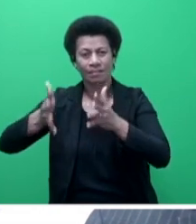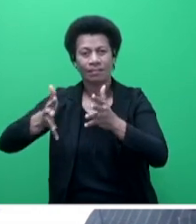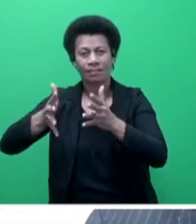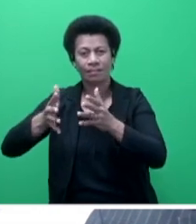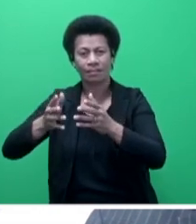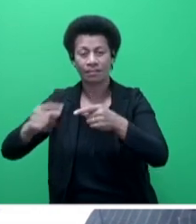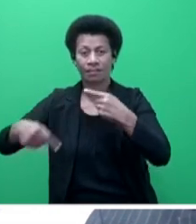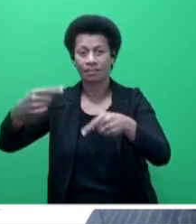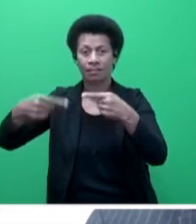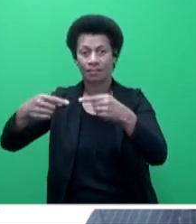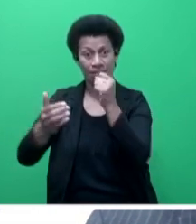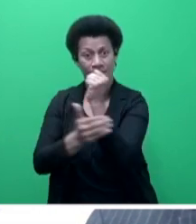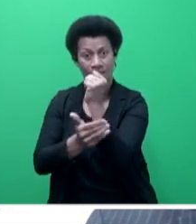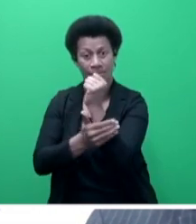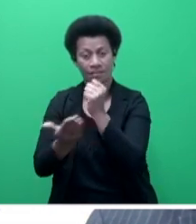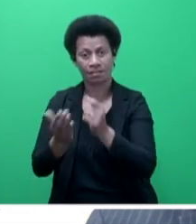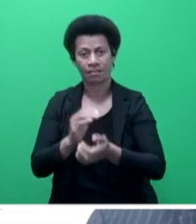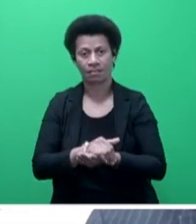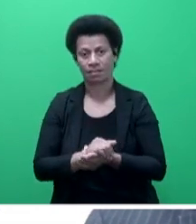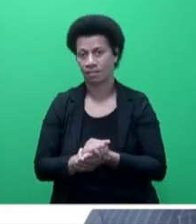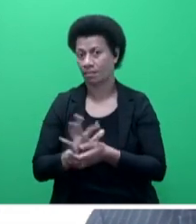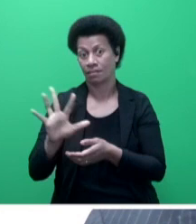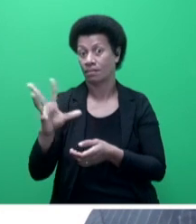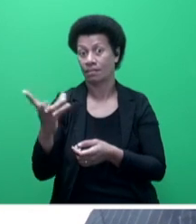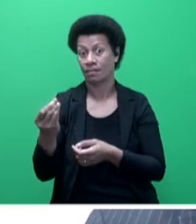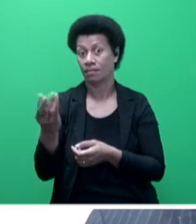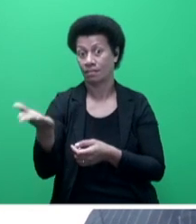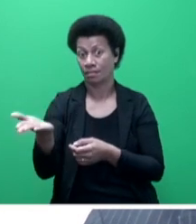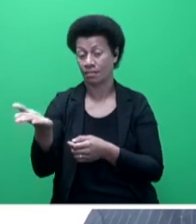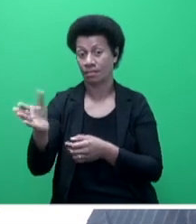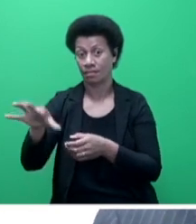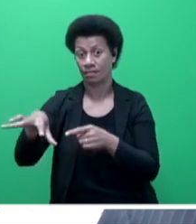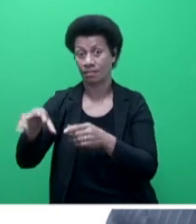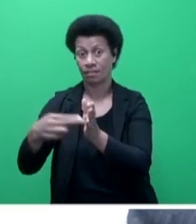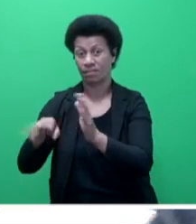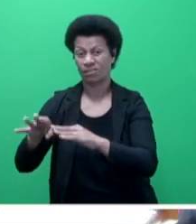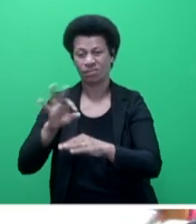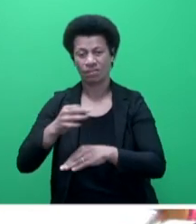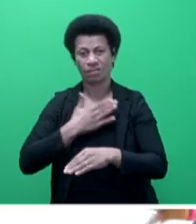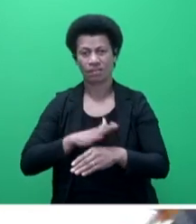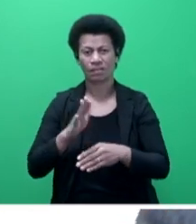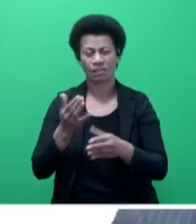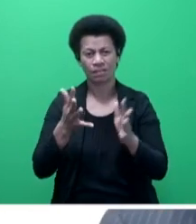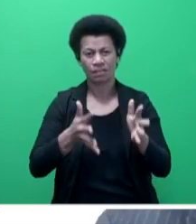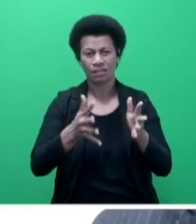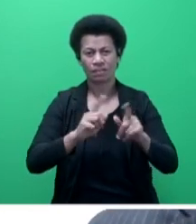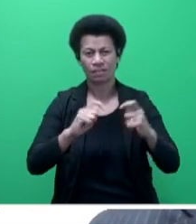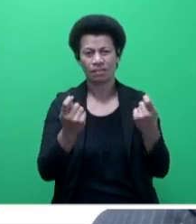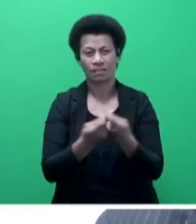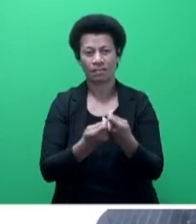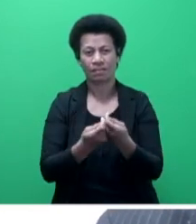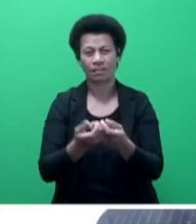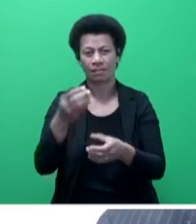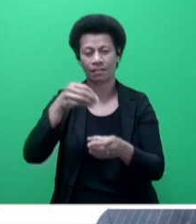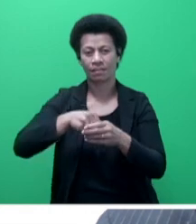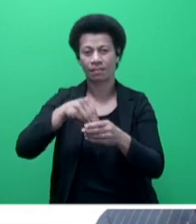conditions. They did not want the Super Rugby team, which is part of this competition, to